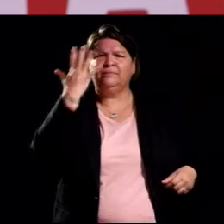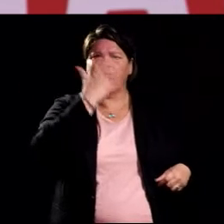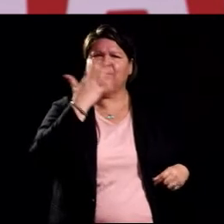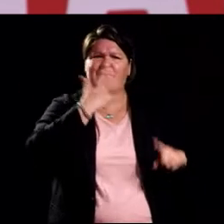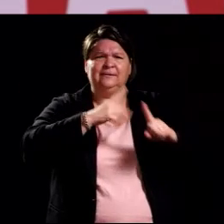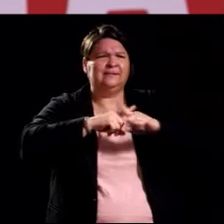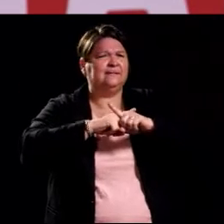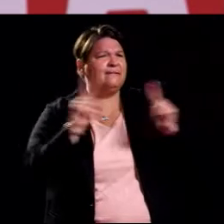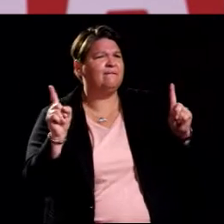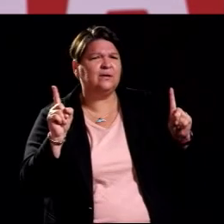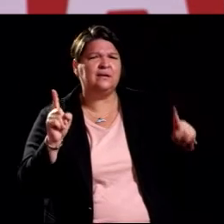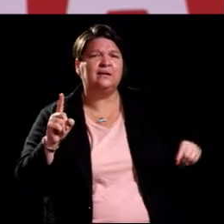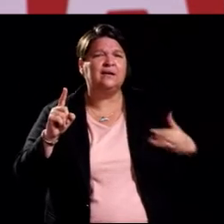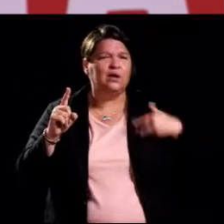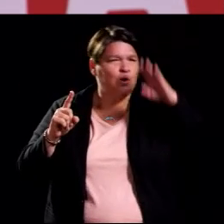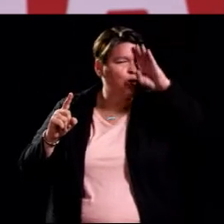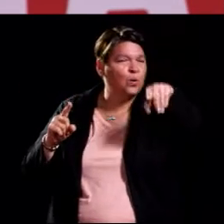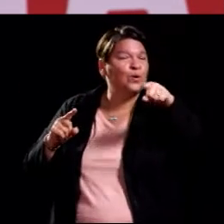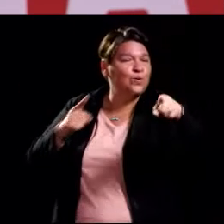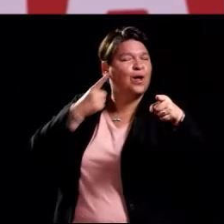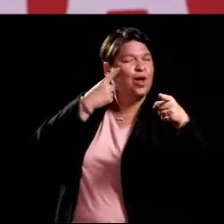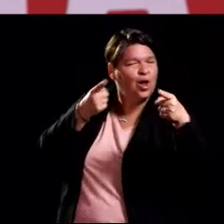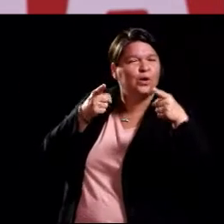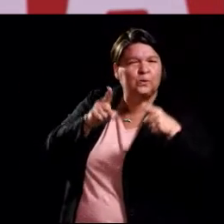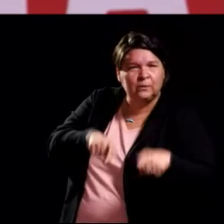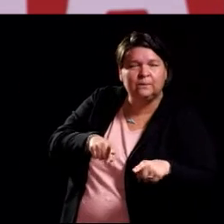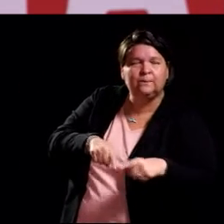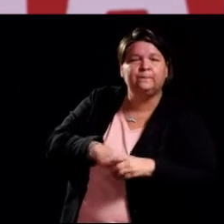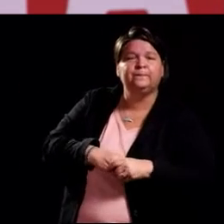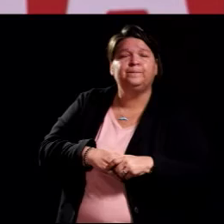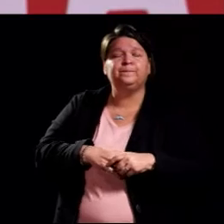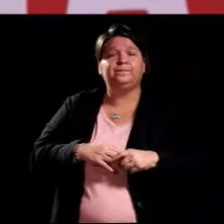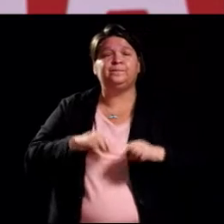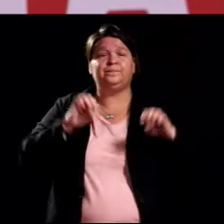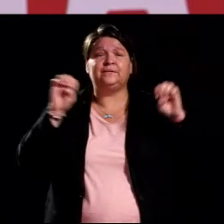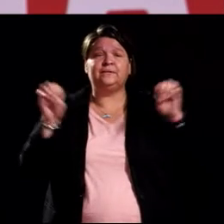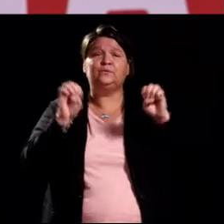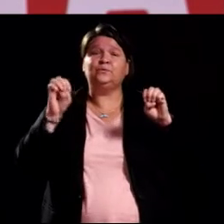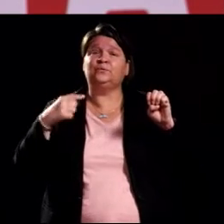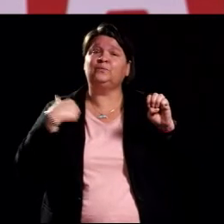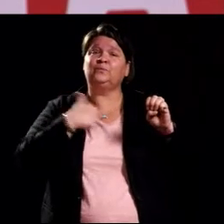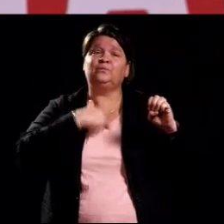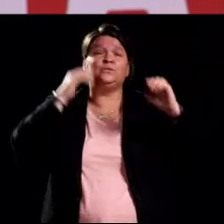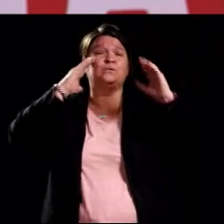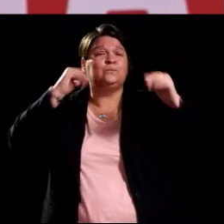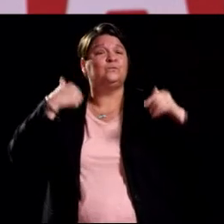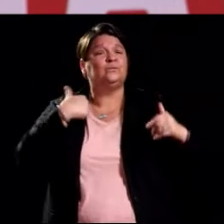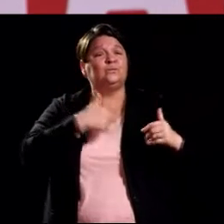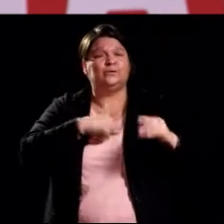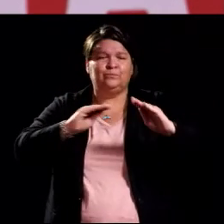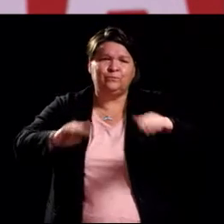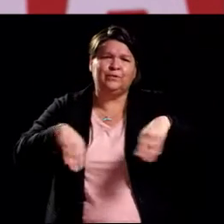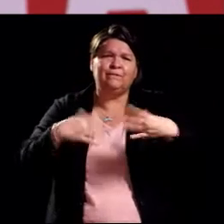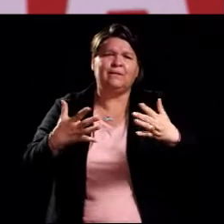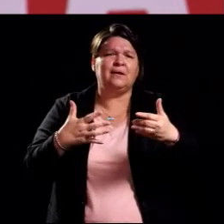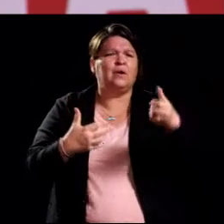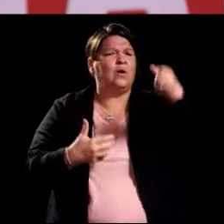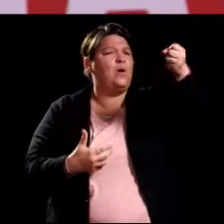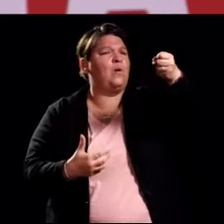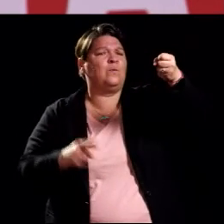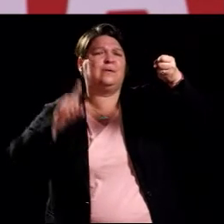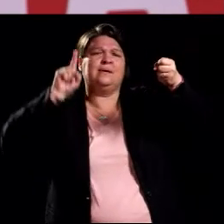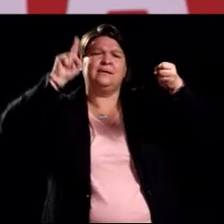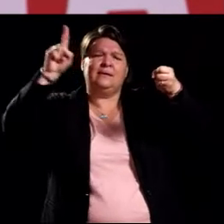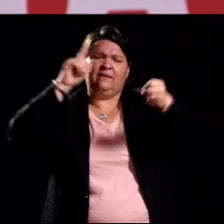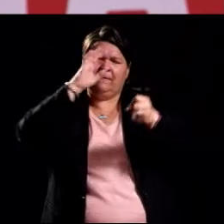in Hebrews, let us hold fast to the hope that we profess, for he who promised is faithful. Let's lift